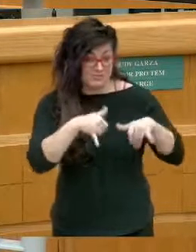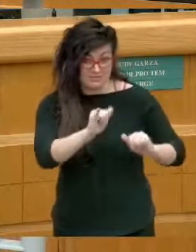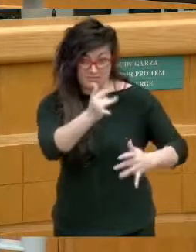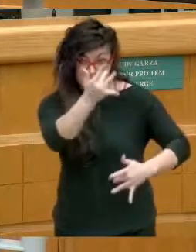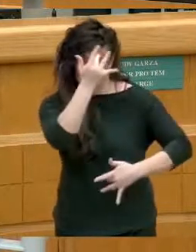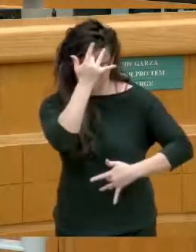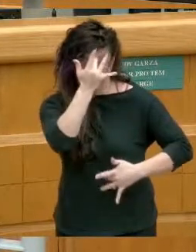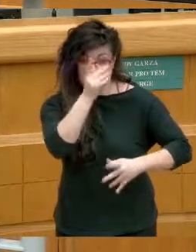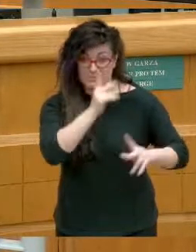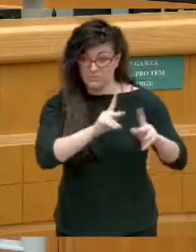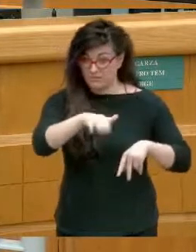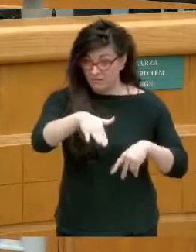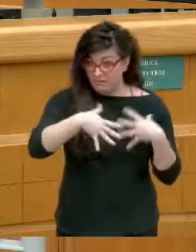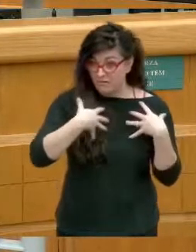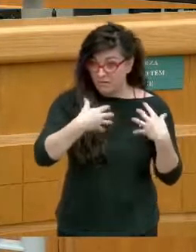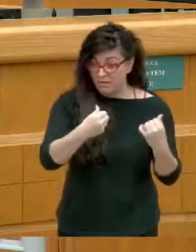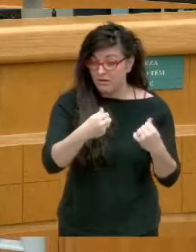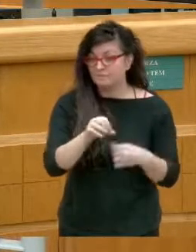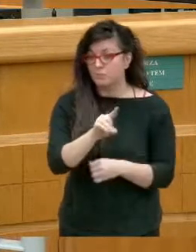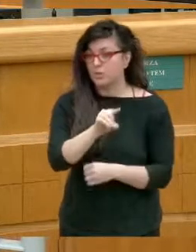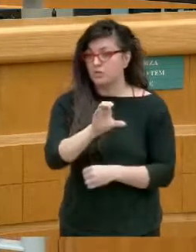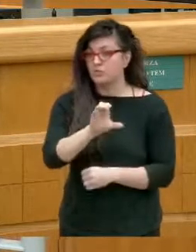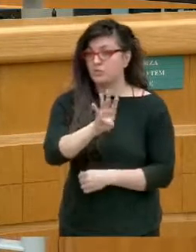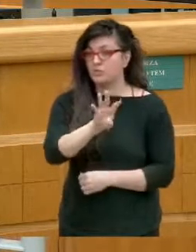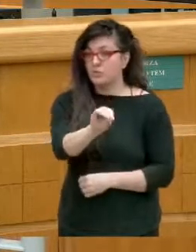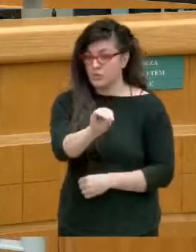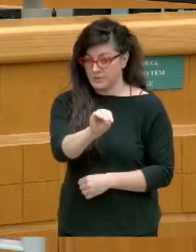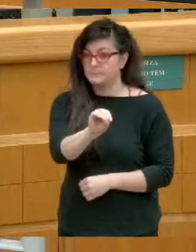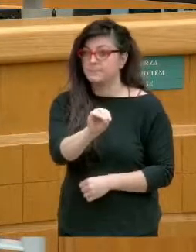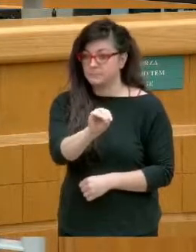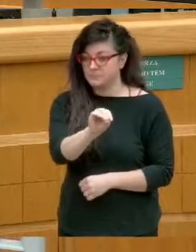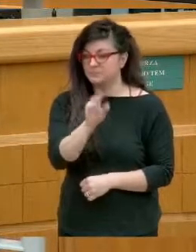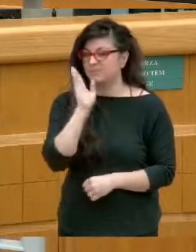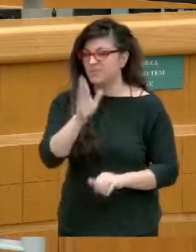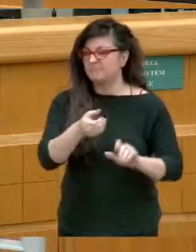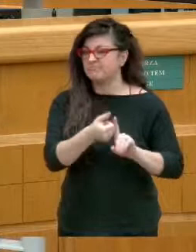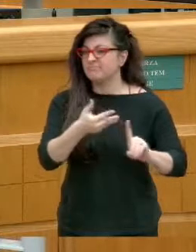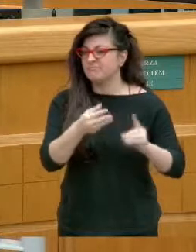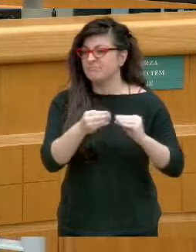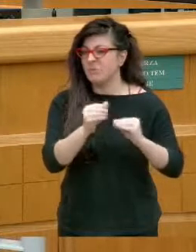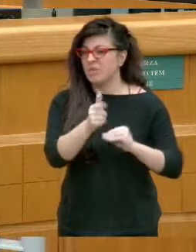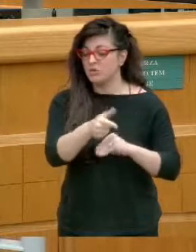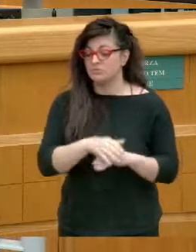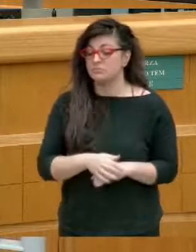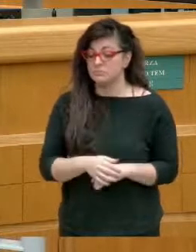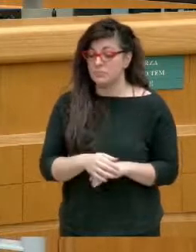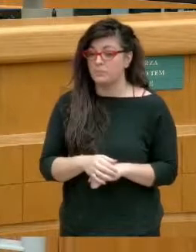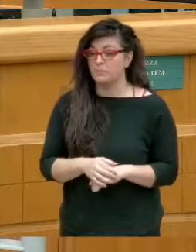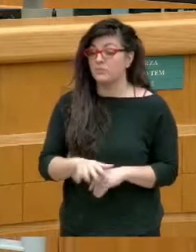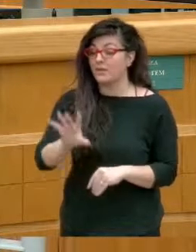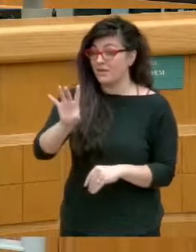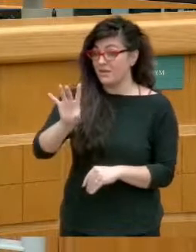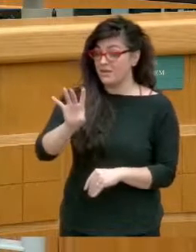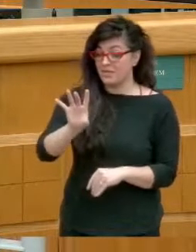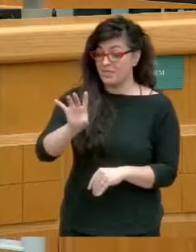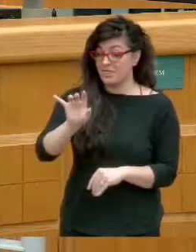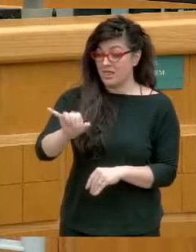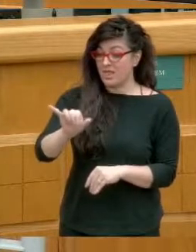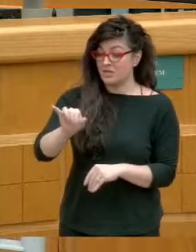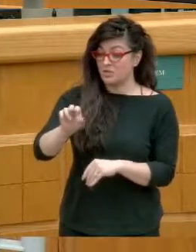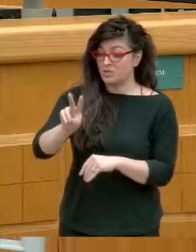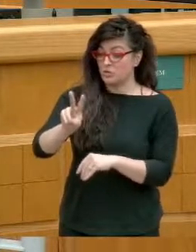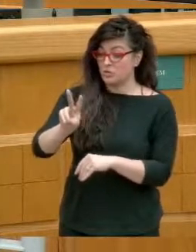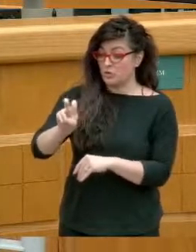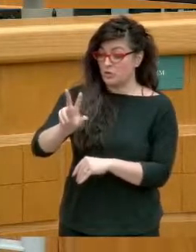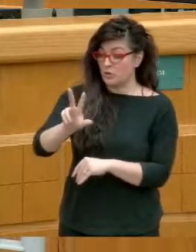persons that have not recovered, is 140. And I'll show you more on that. So 88 people of that